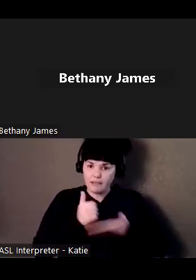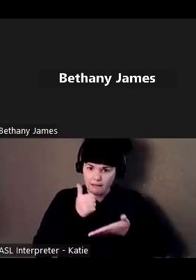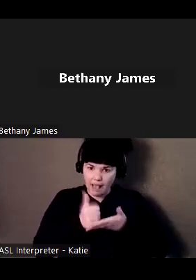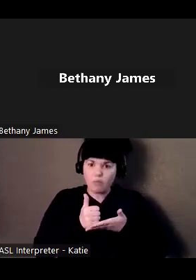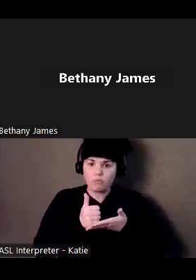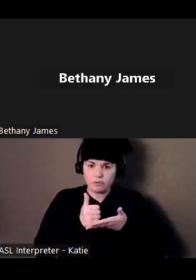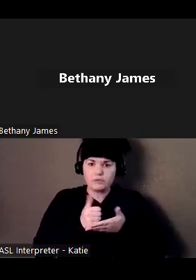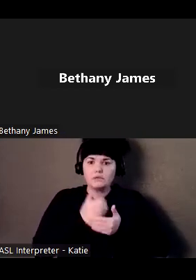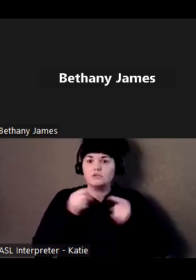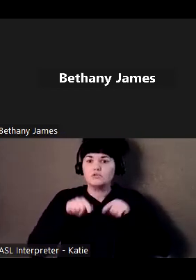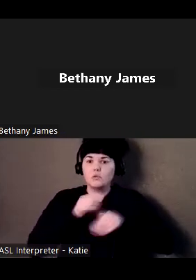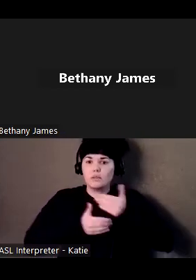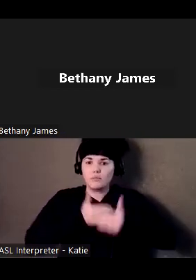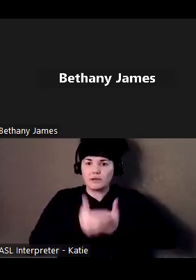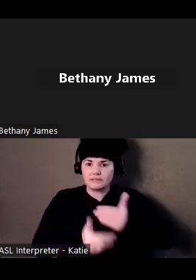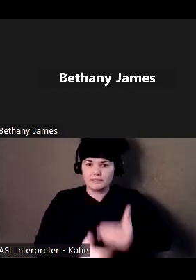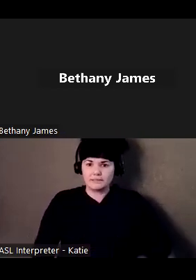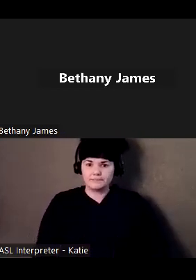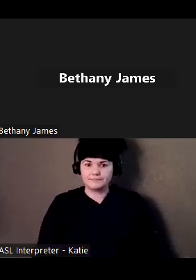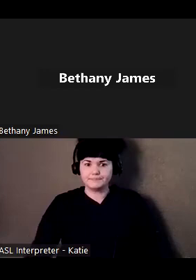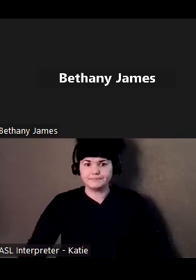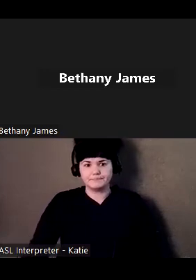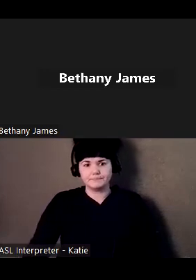in this process.